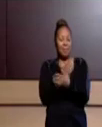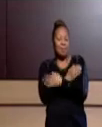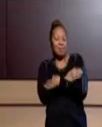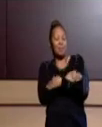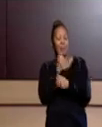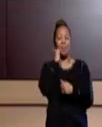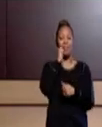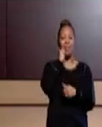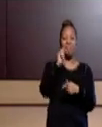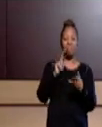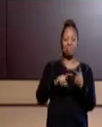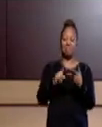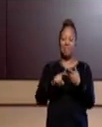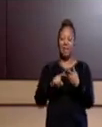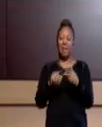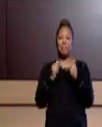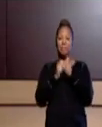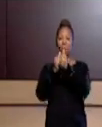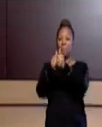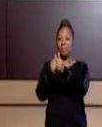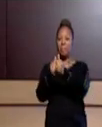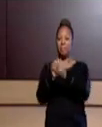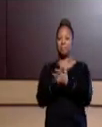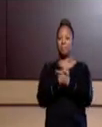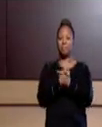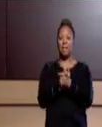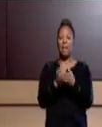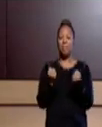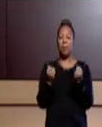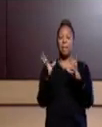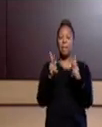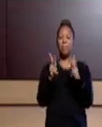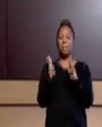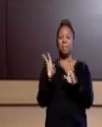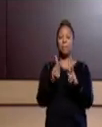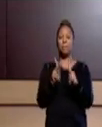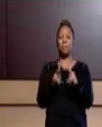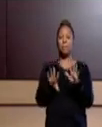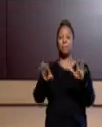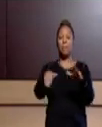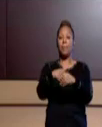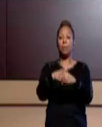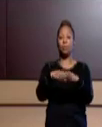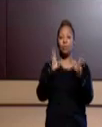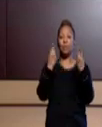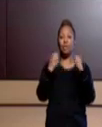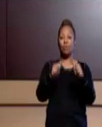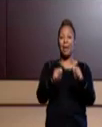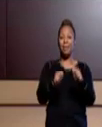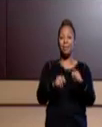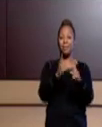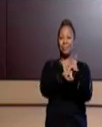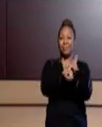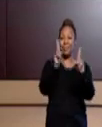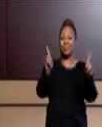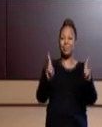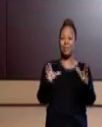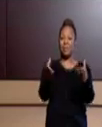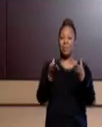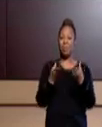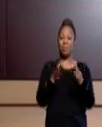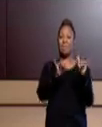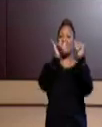day. Then I would have somebody with me. There are many couples out there who are trying to get out of their marriage because they want the same